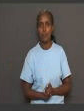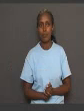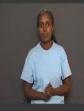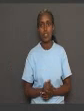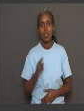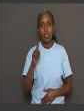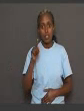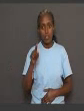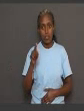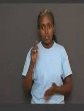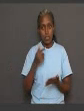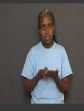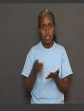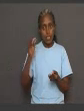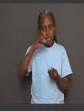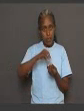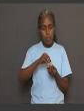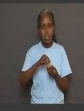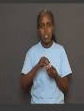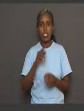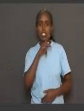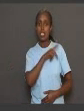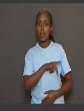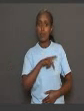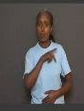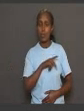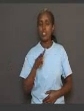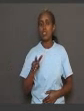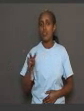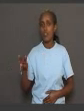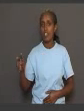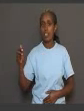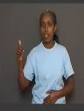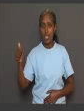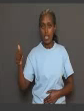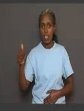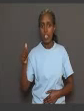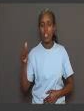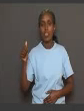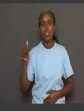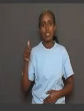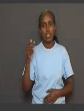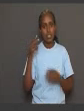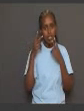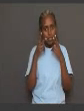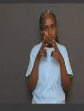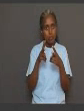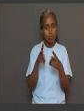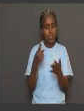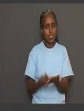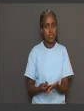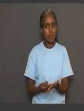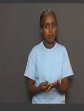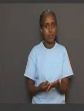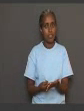If we then double the properties of vector A as seen here,